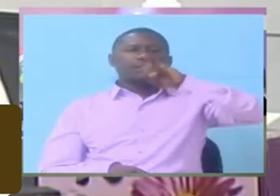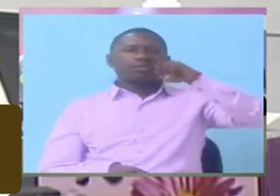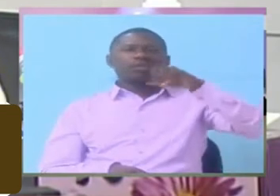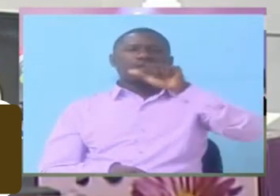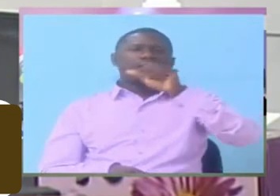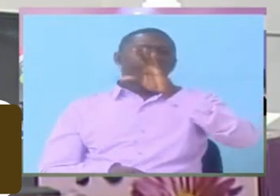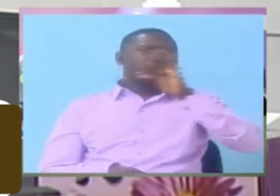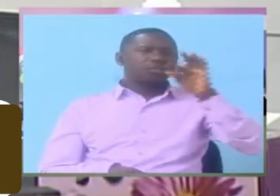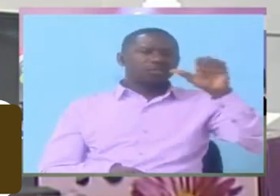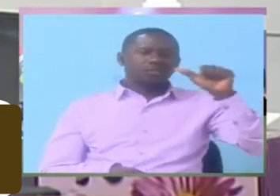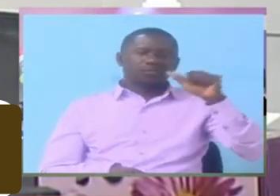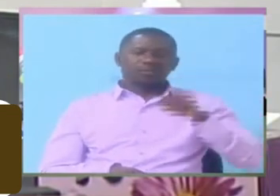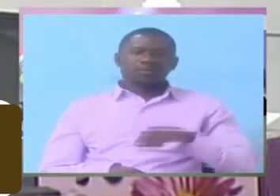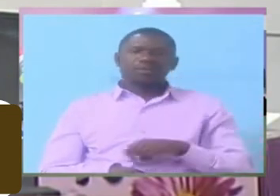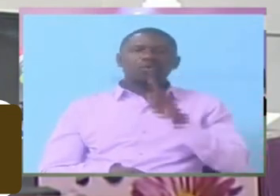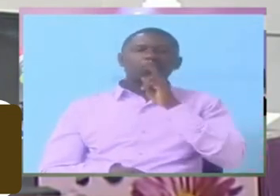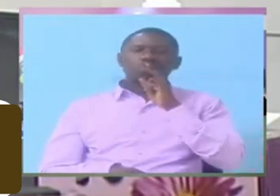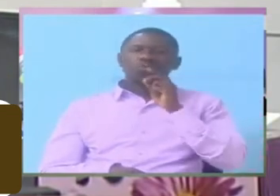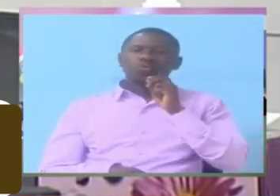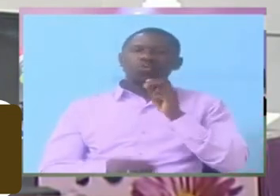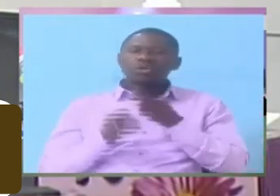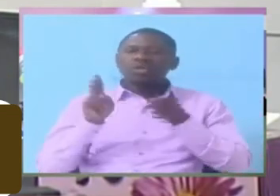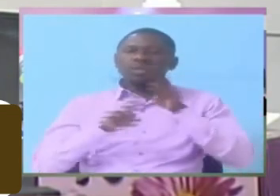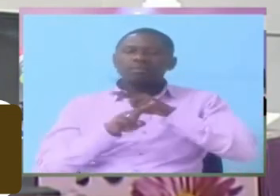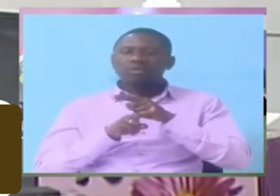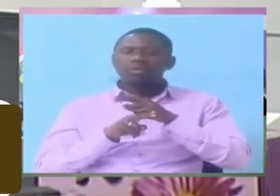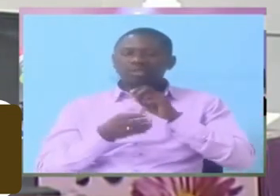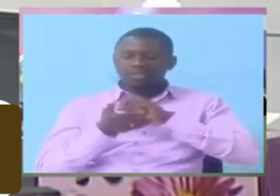author of that listing, Fakeba Dabo.